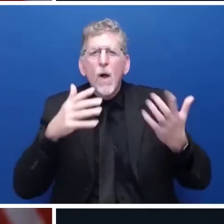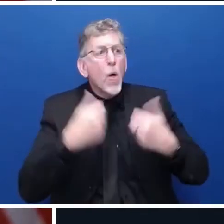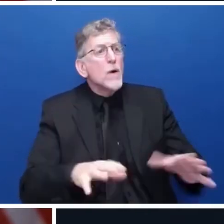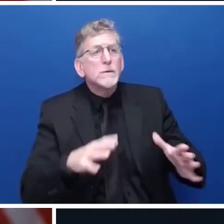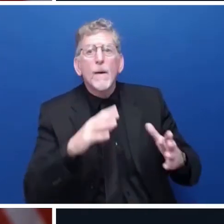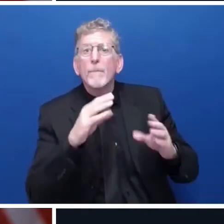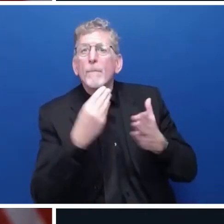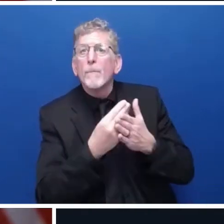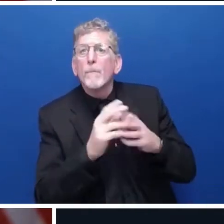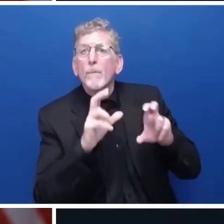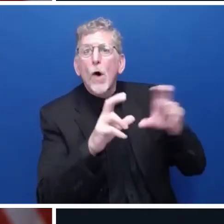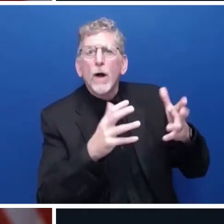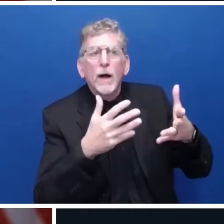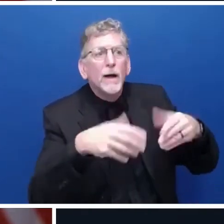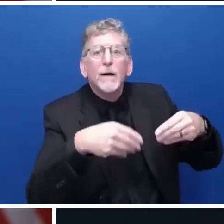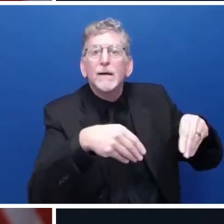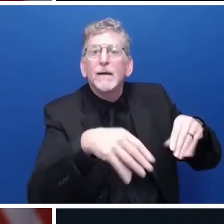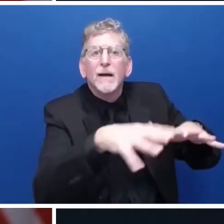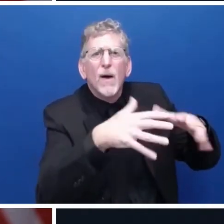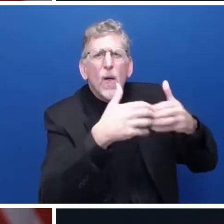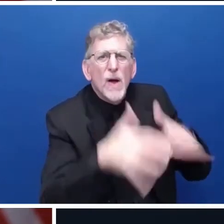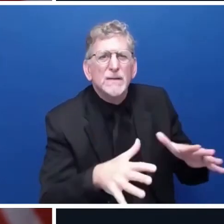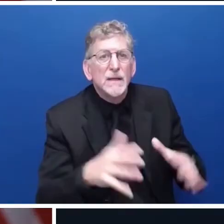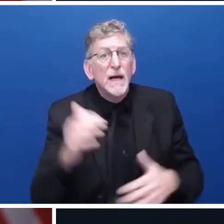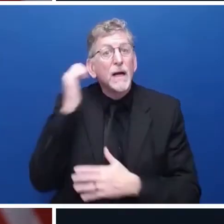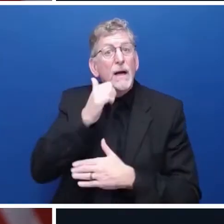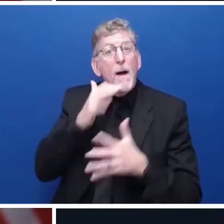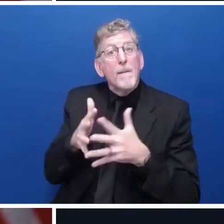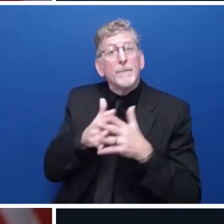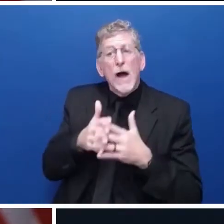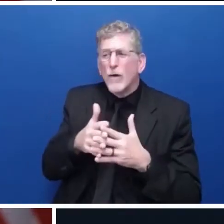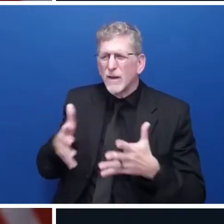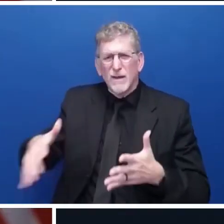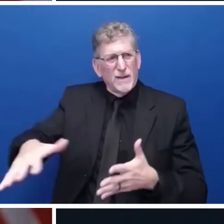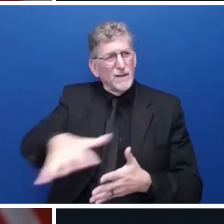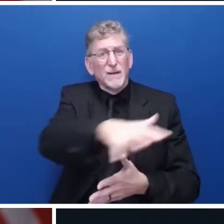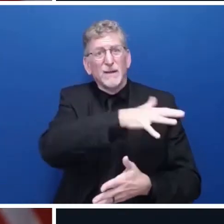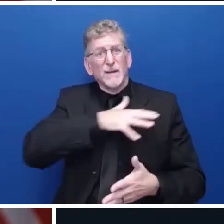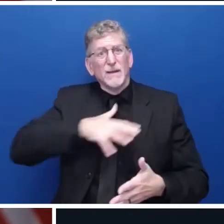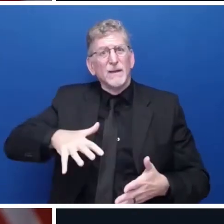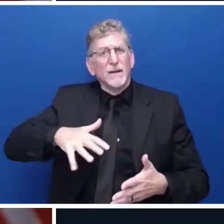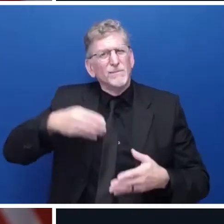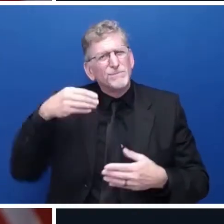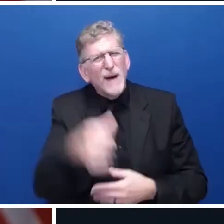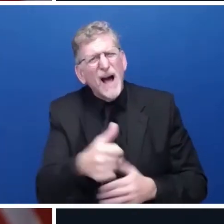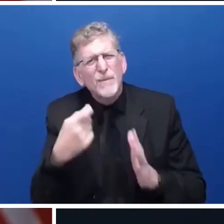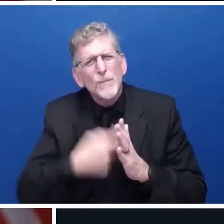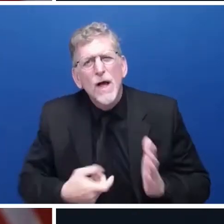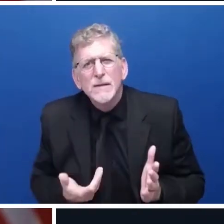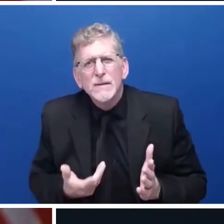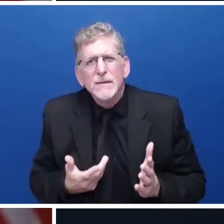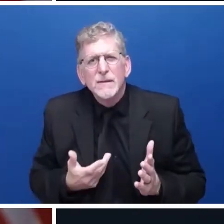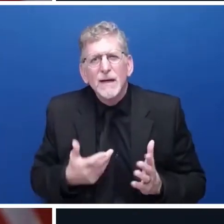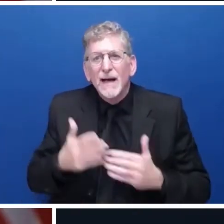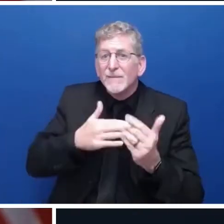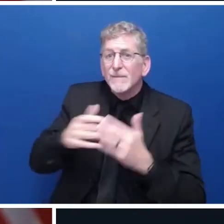struck these tariffs down 4 days ago, the damage to us, the American people, has already been